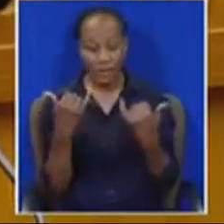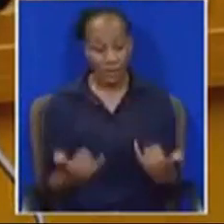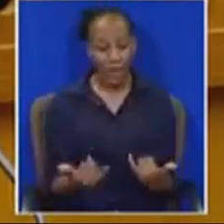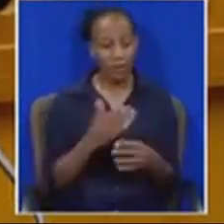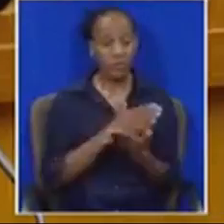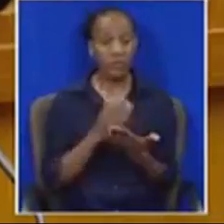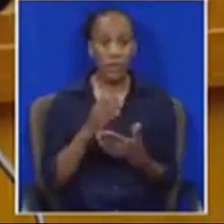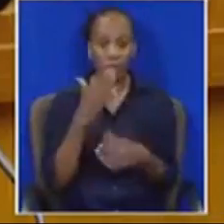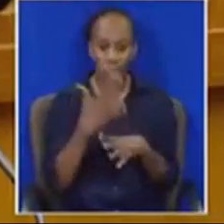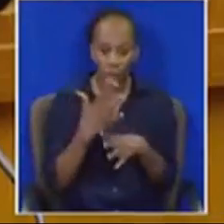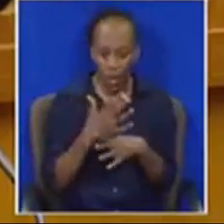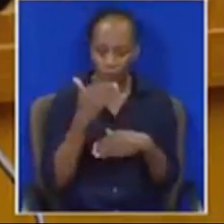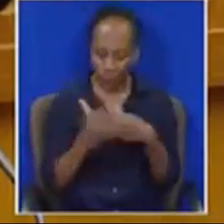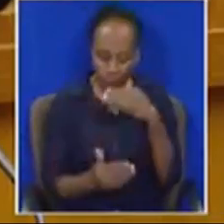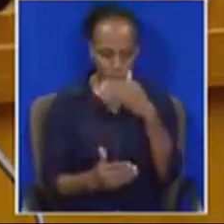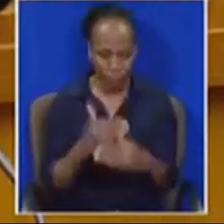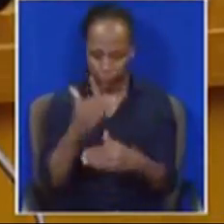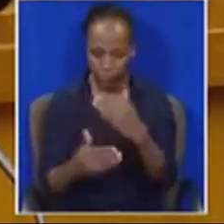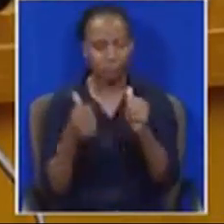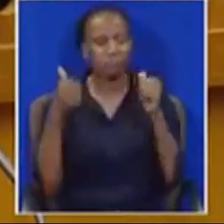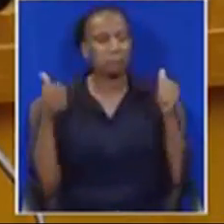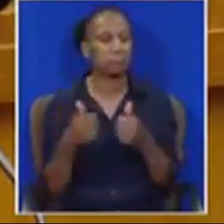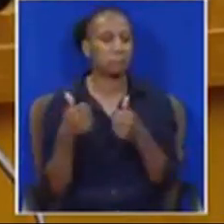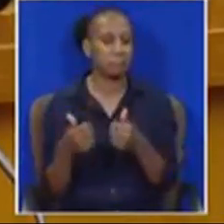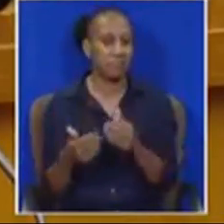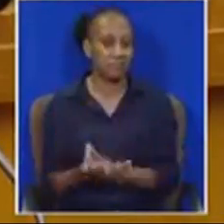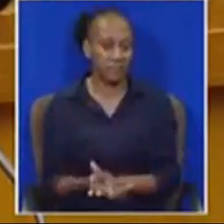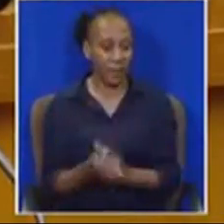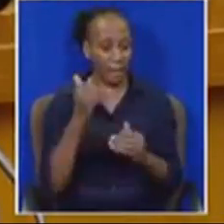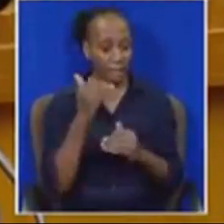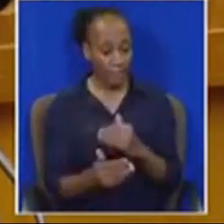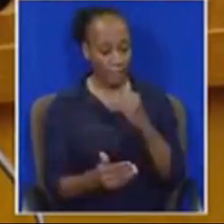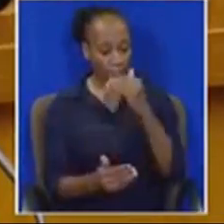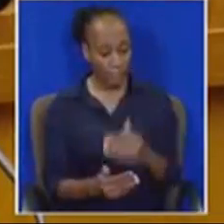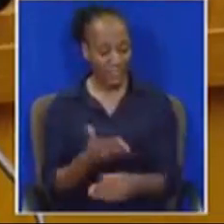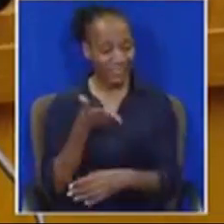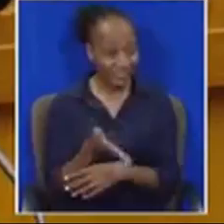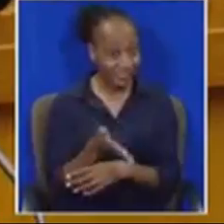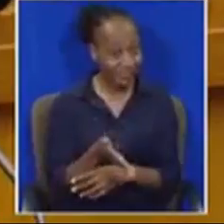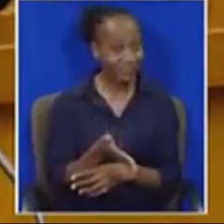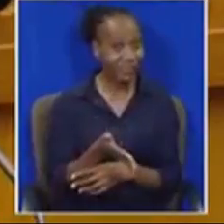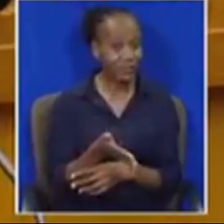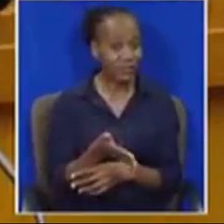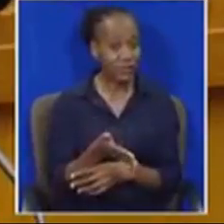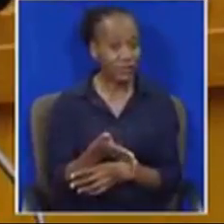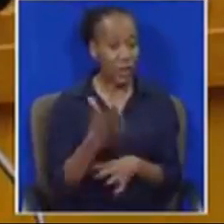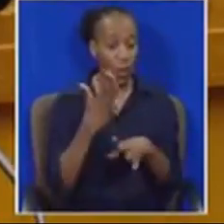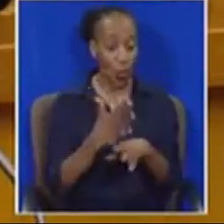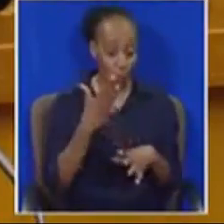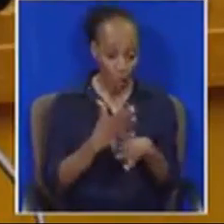already in construction. The process of industrialization must also be underpinned